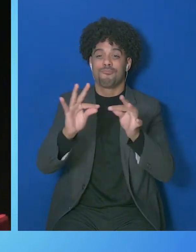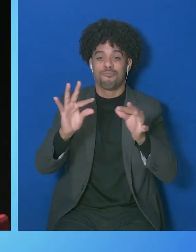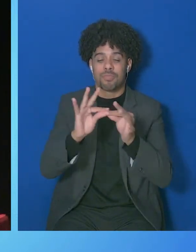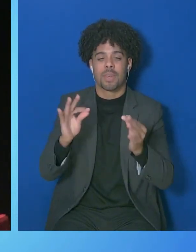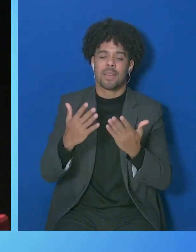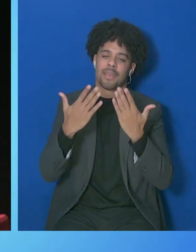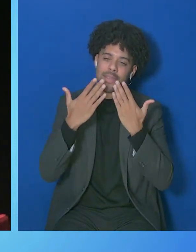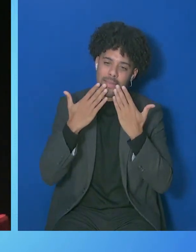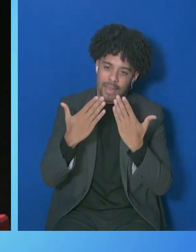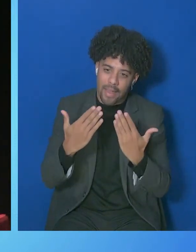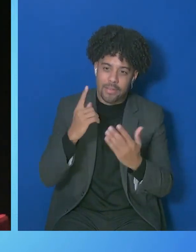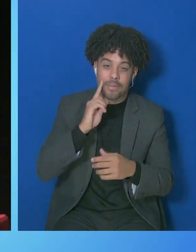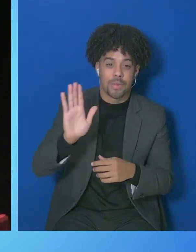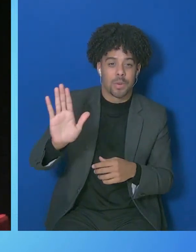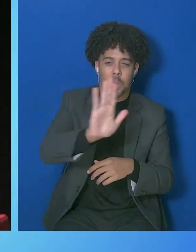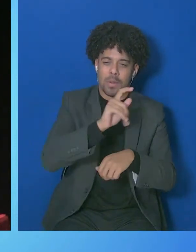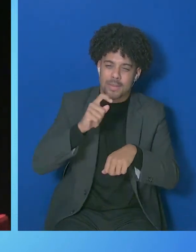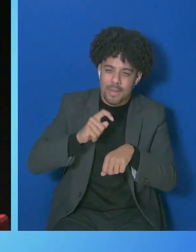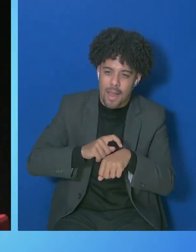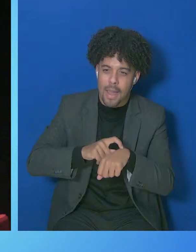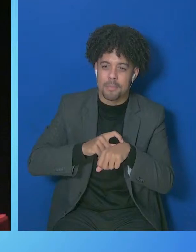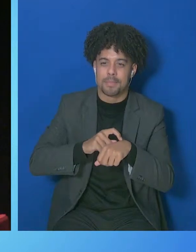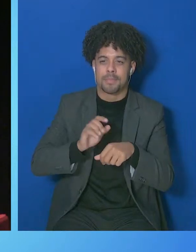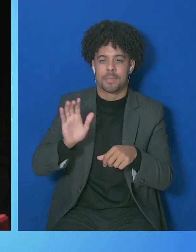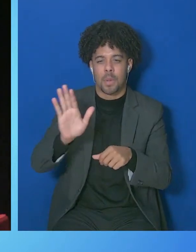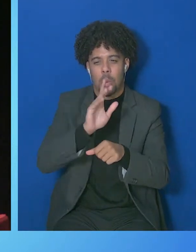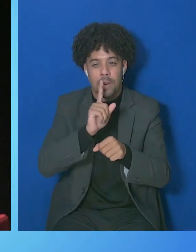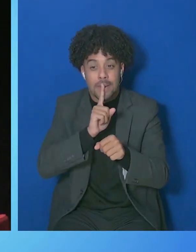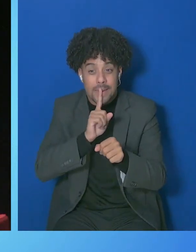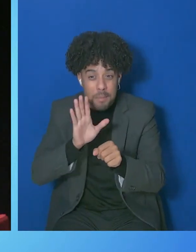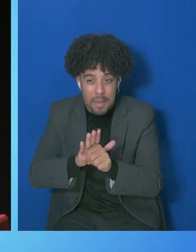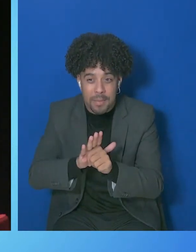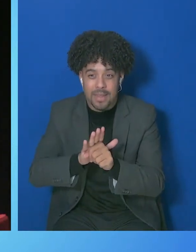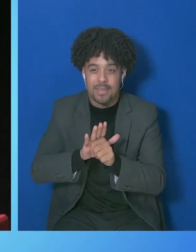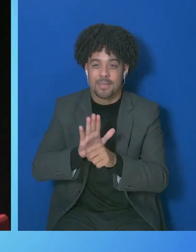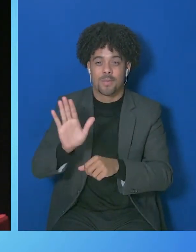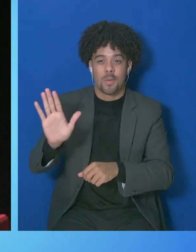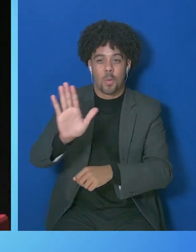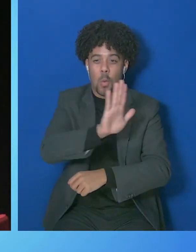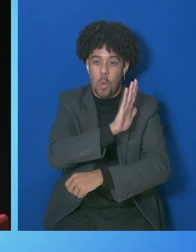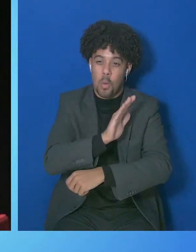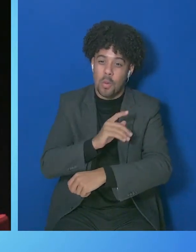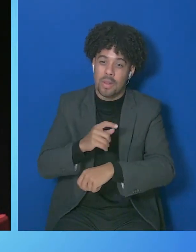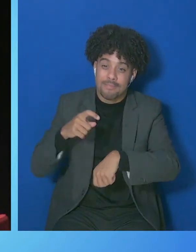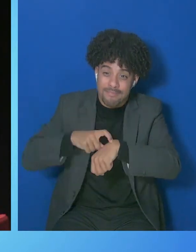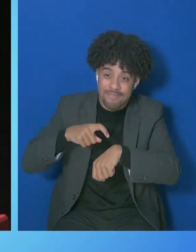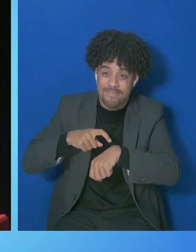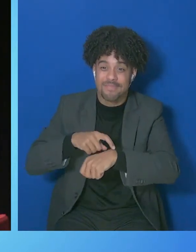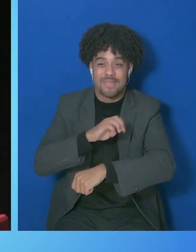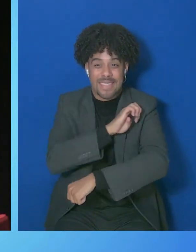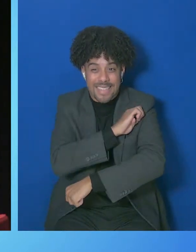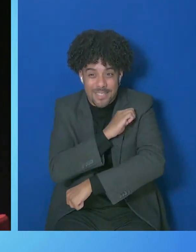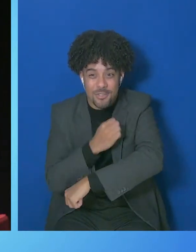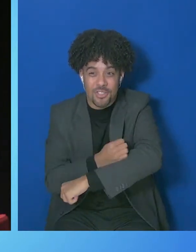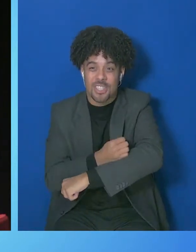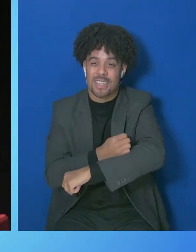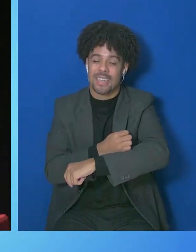and your energy and your caring and your support of